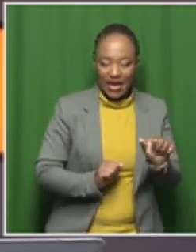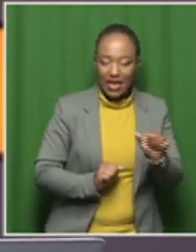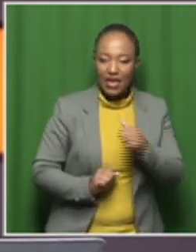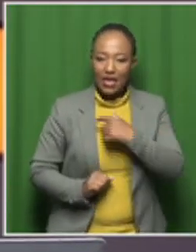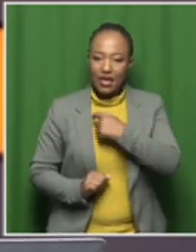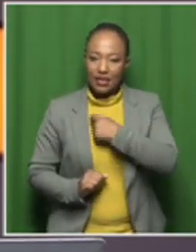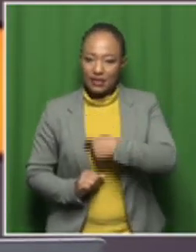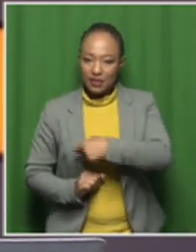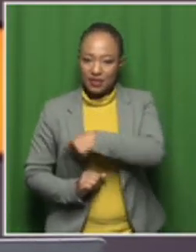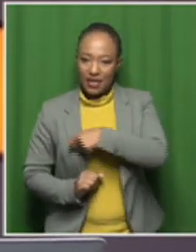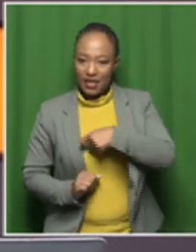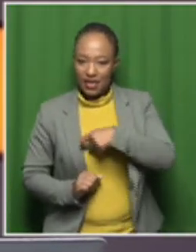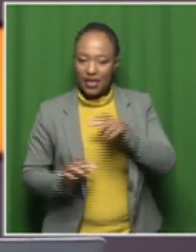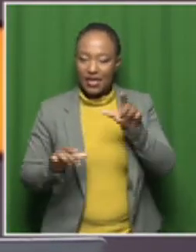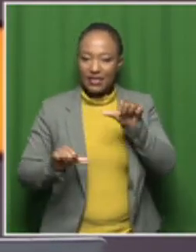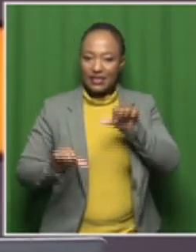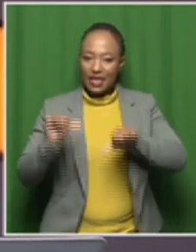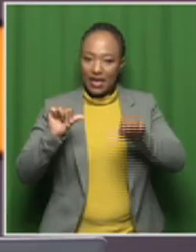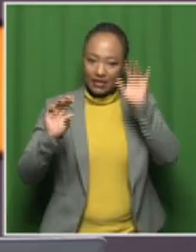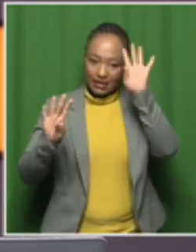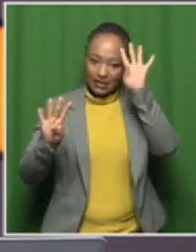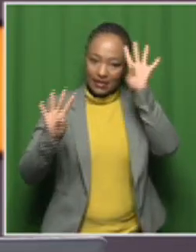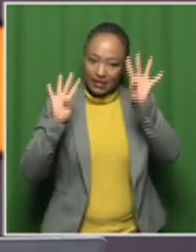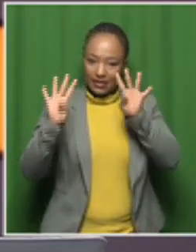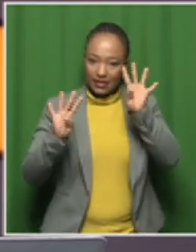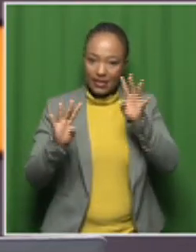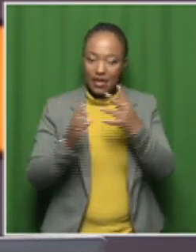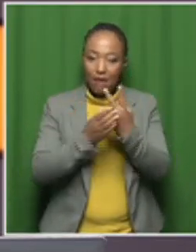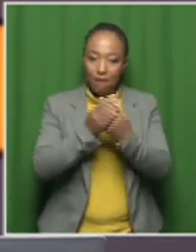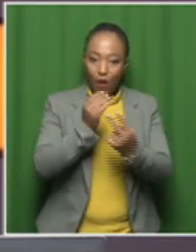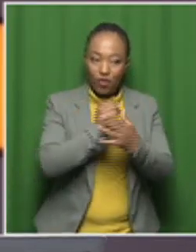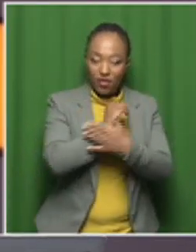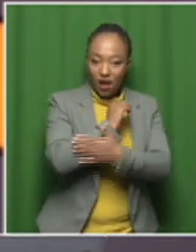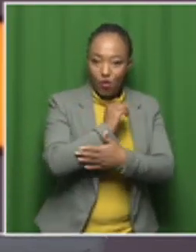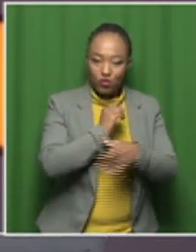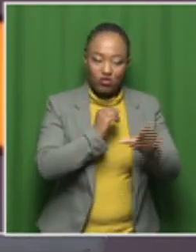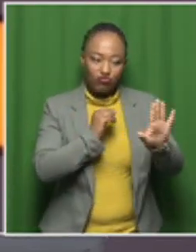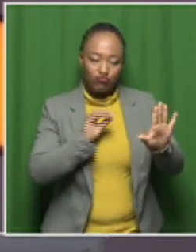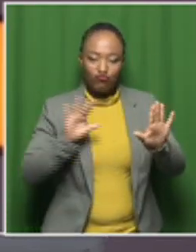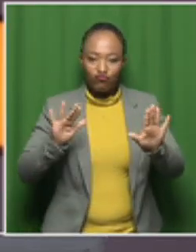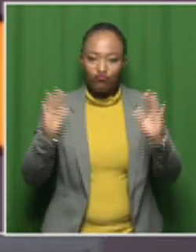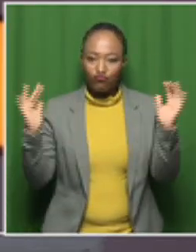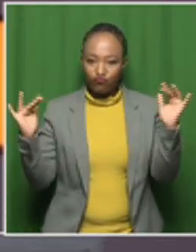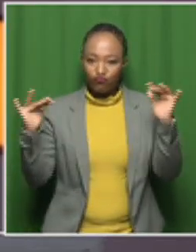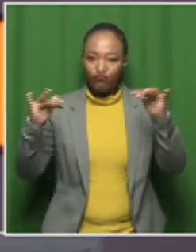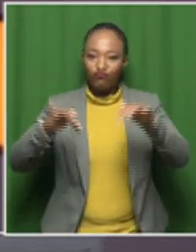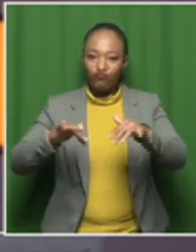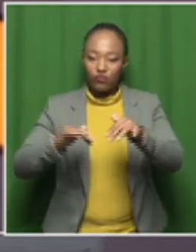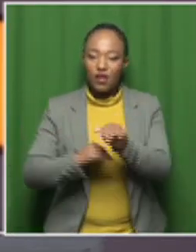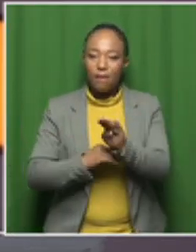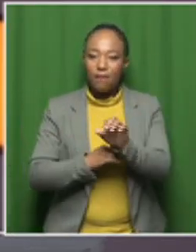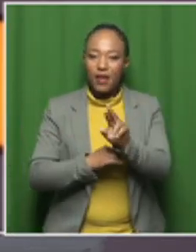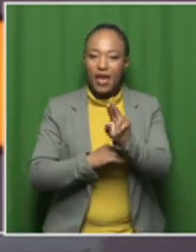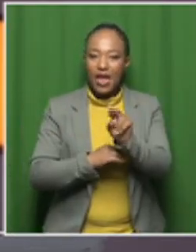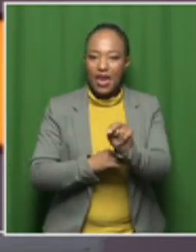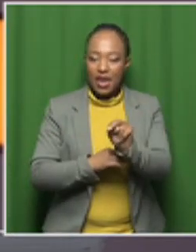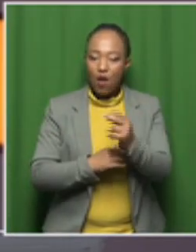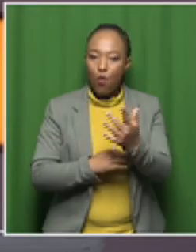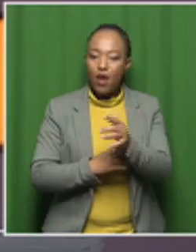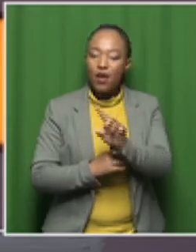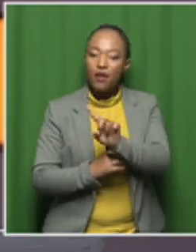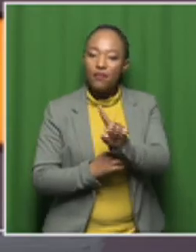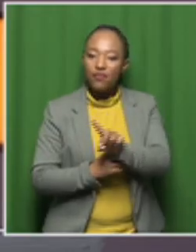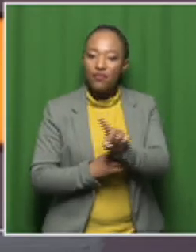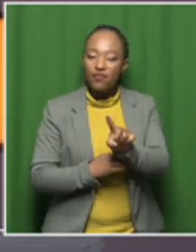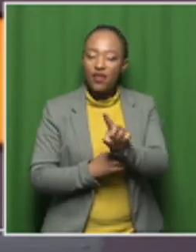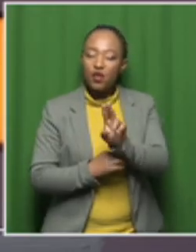in science and innovation. Key stakeholders from both nations have convened in Bern, that's outside Zurich, to reassess